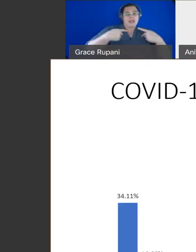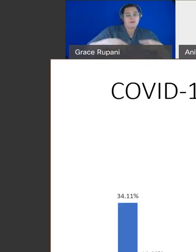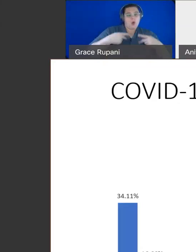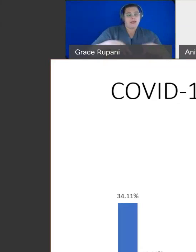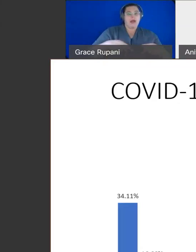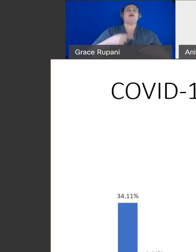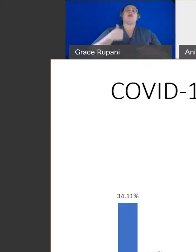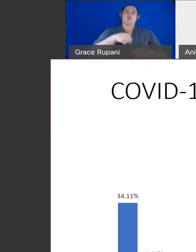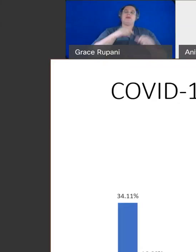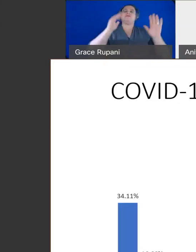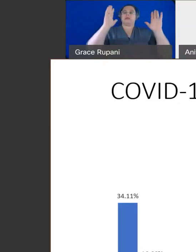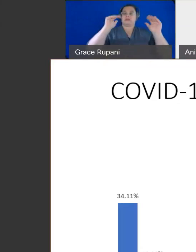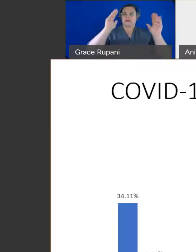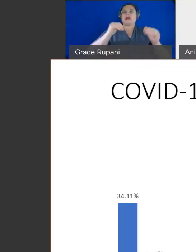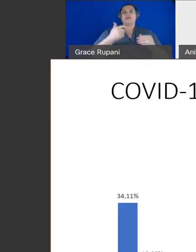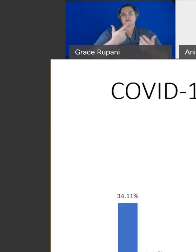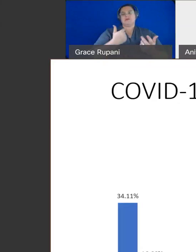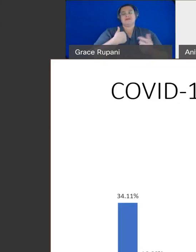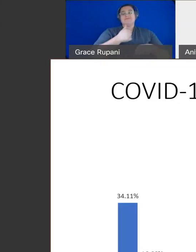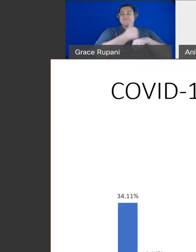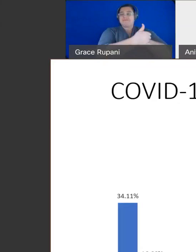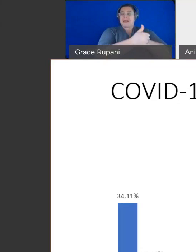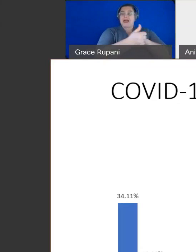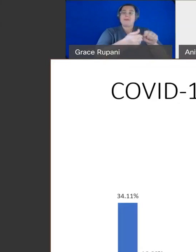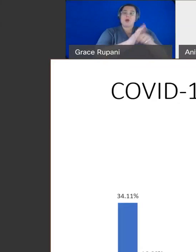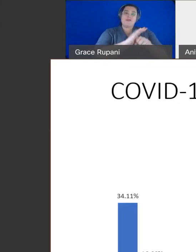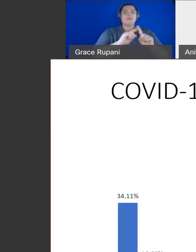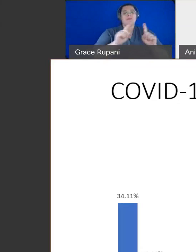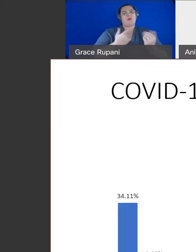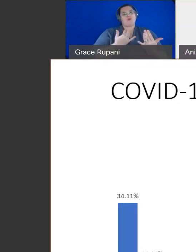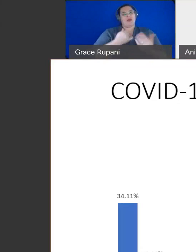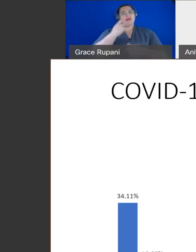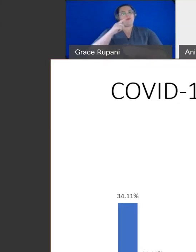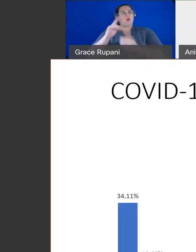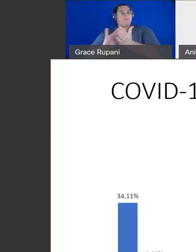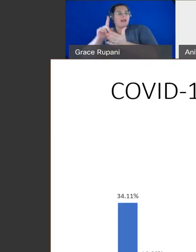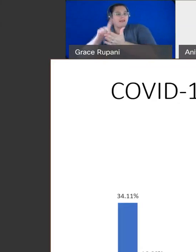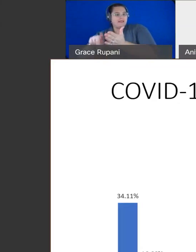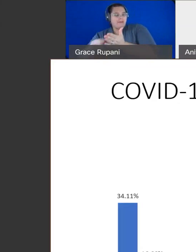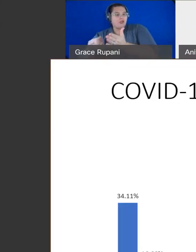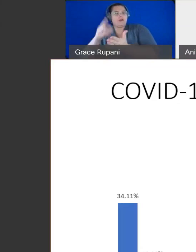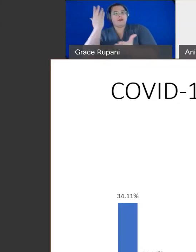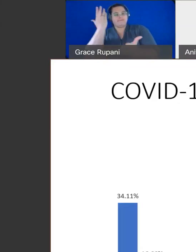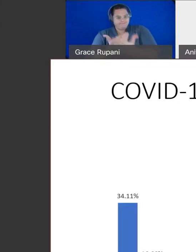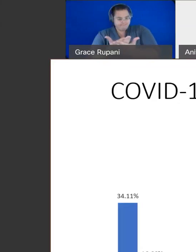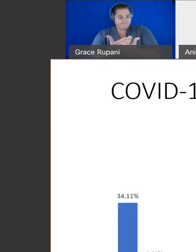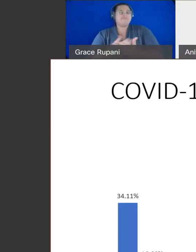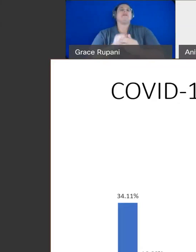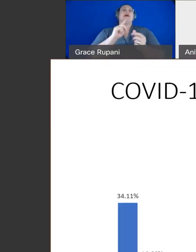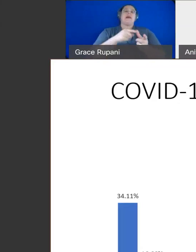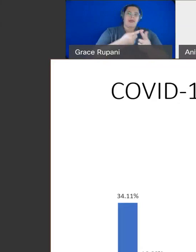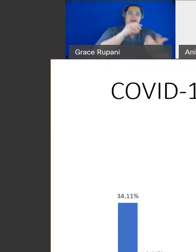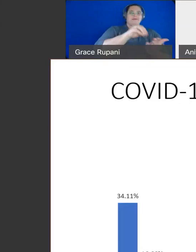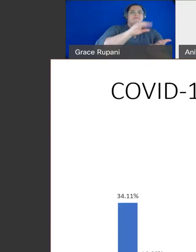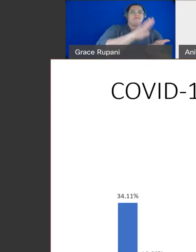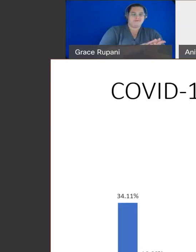subsequent confirmation. As I said, we have a number of people where they had coronavirus and then months later they died. So we're